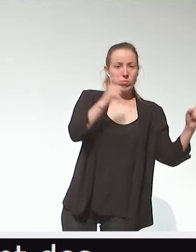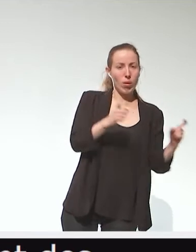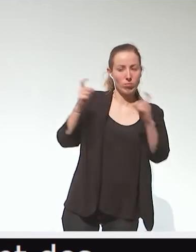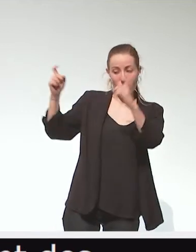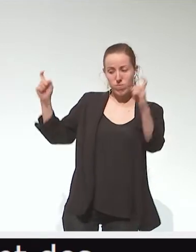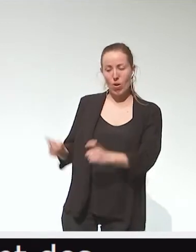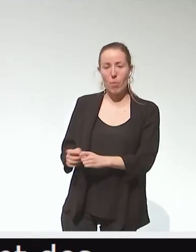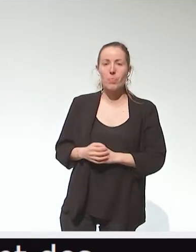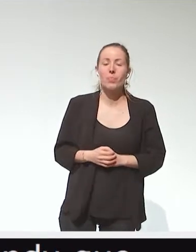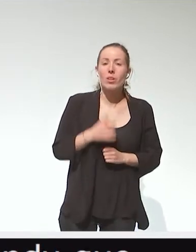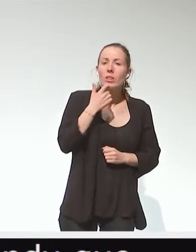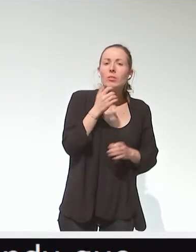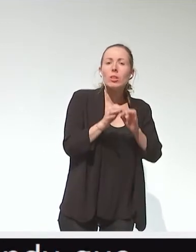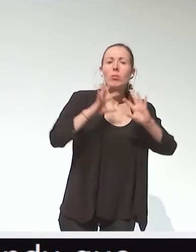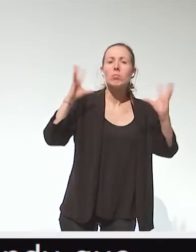17.7%.